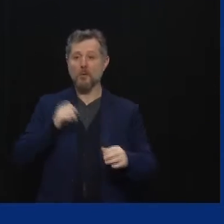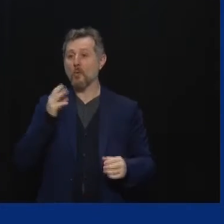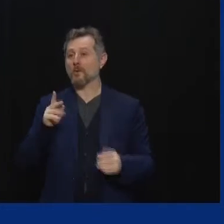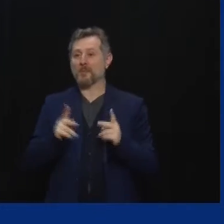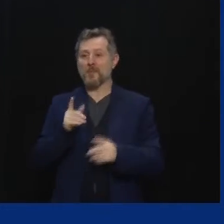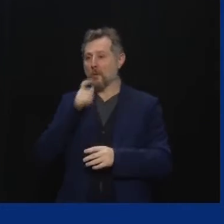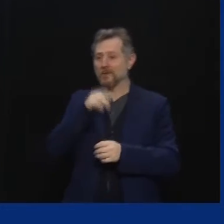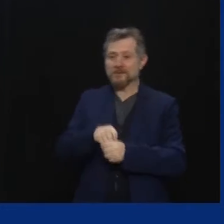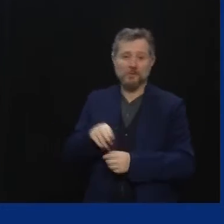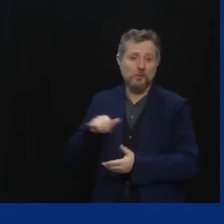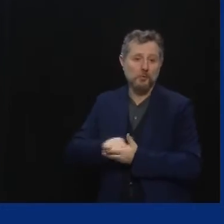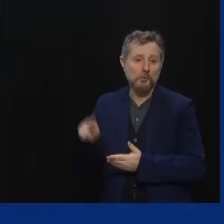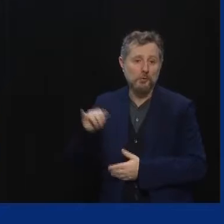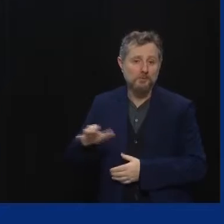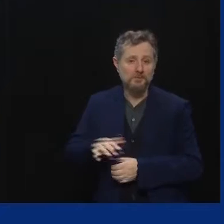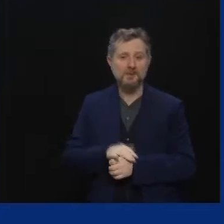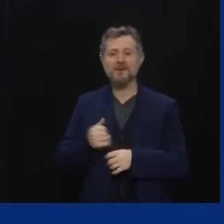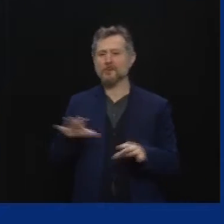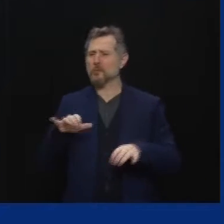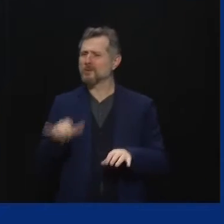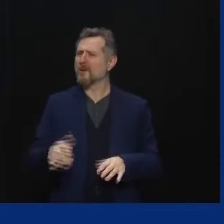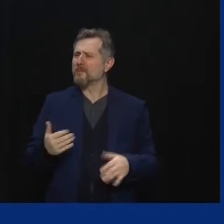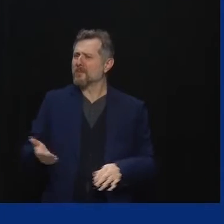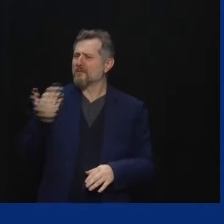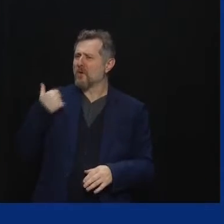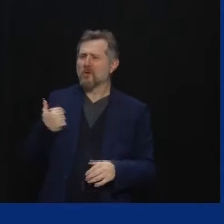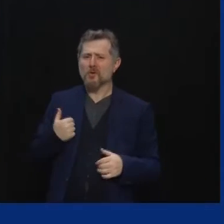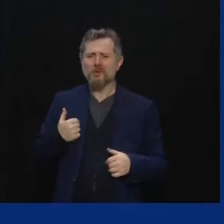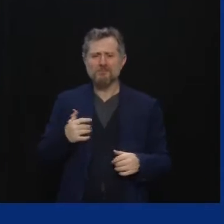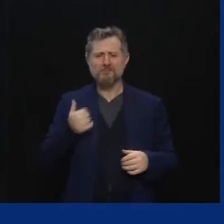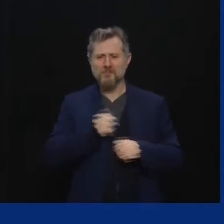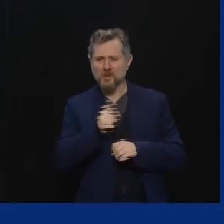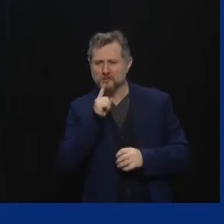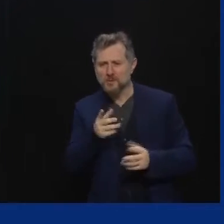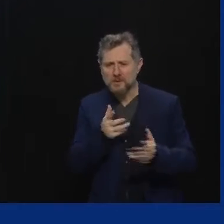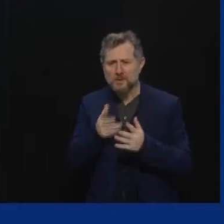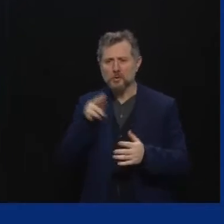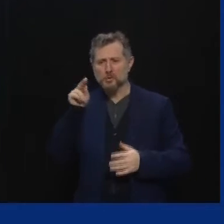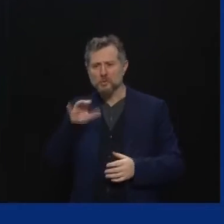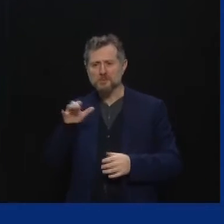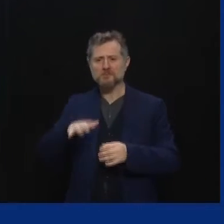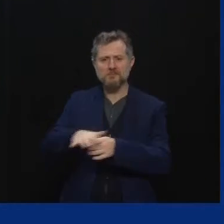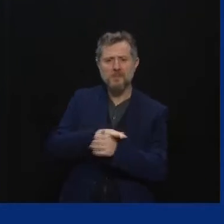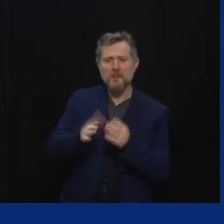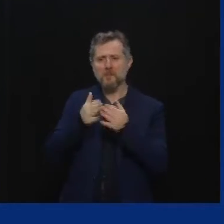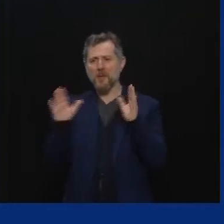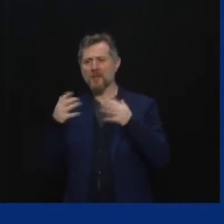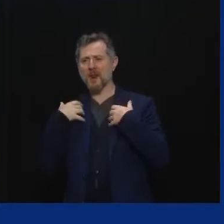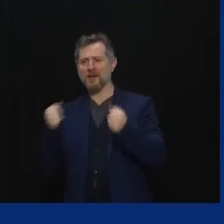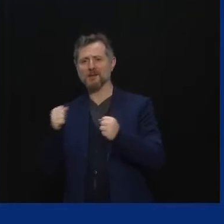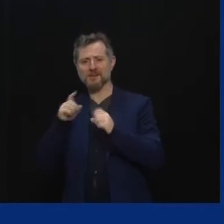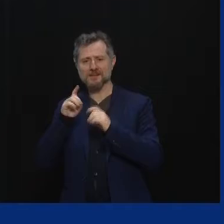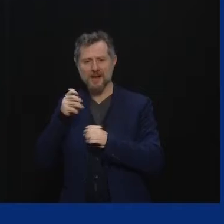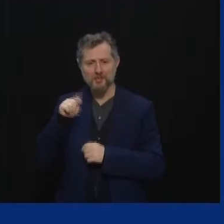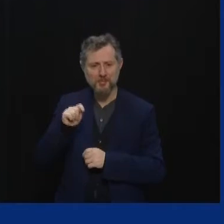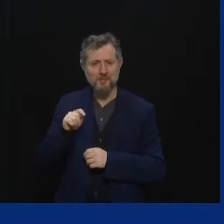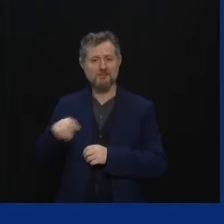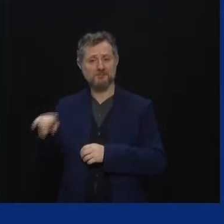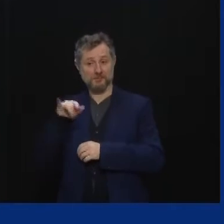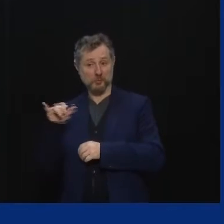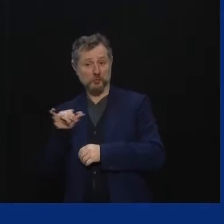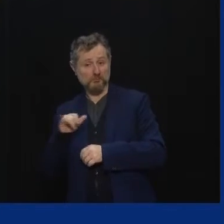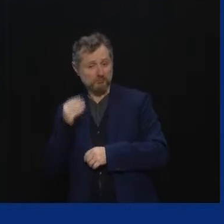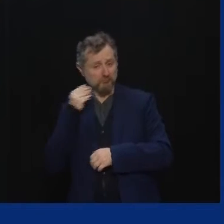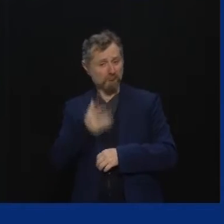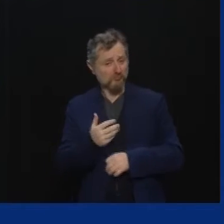that we've done before. We're also working closely with the New York City Public Health Department as well. That's why I spoke with Mayor de Blasio. Mayor de Blasio and I will be